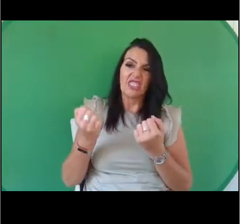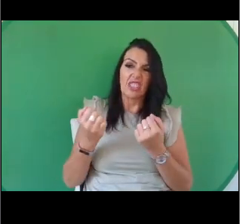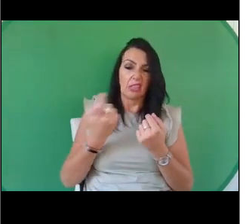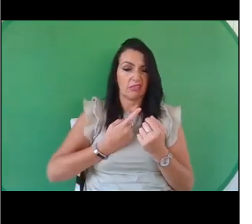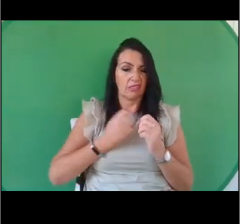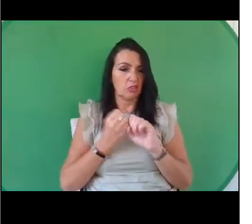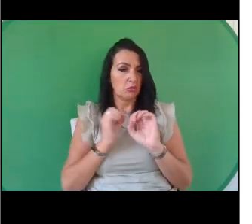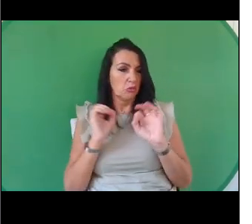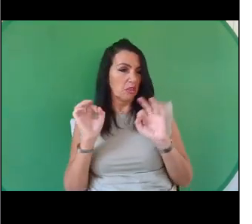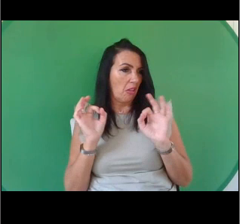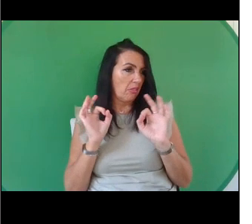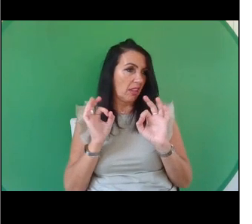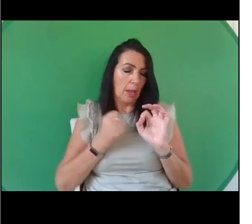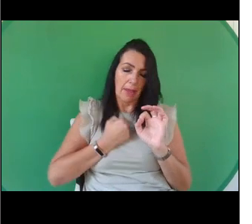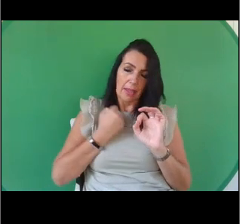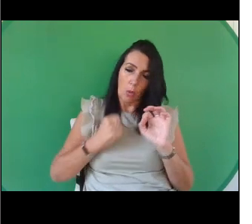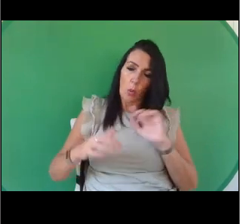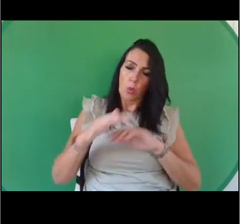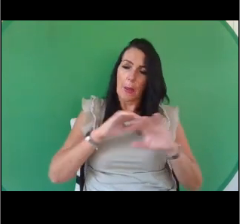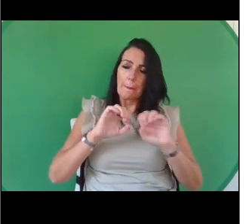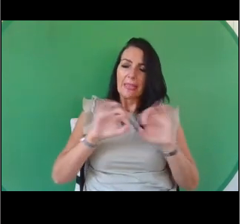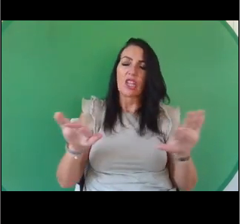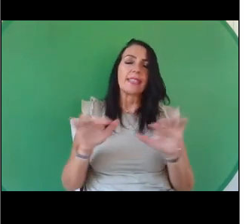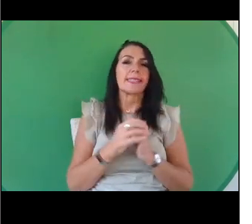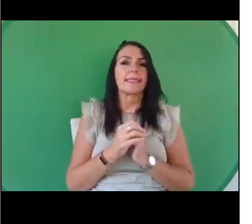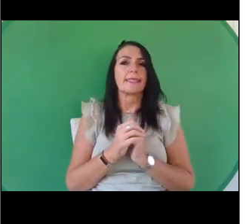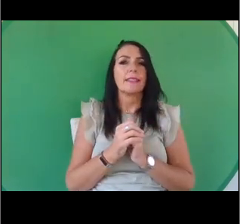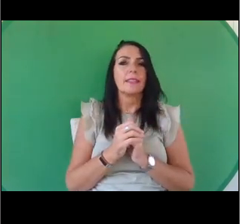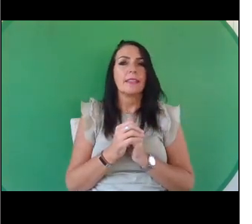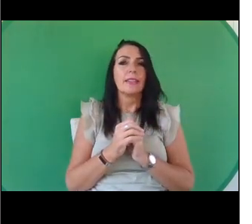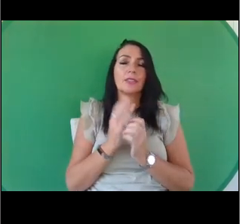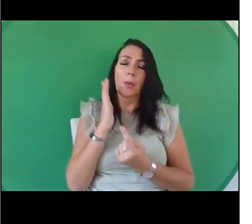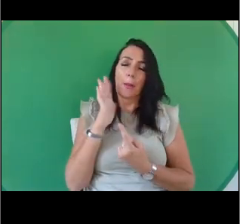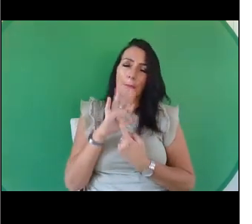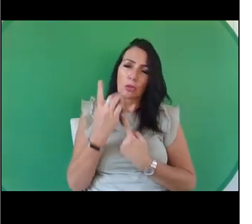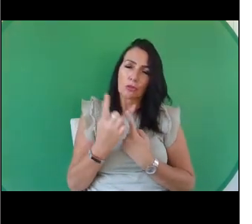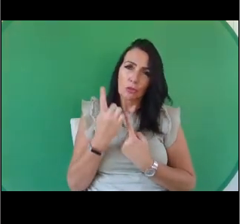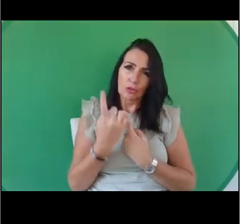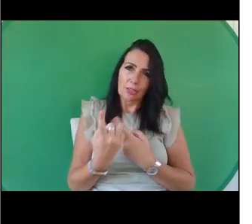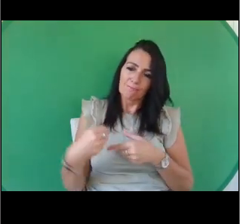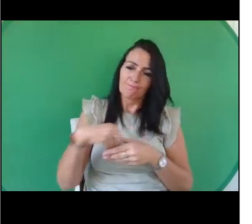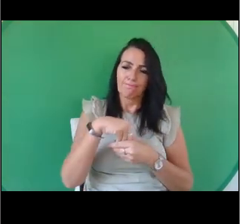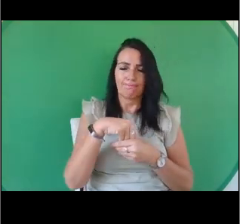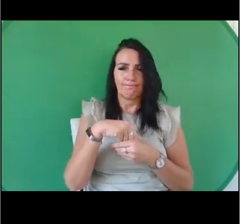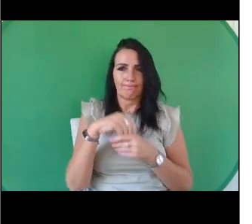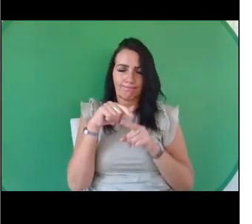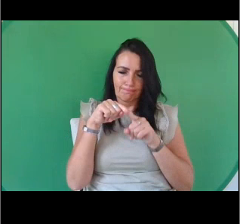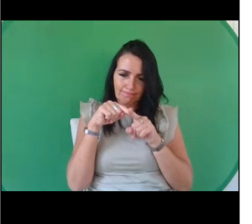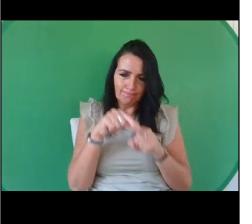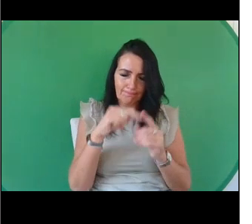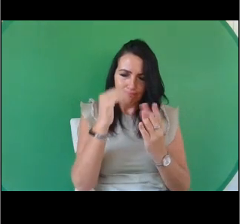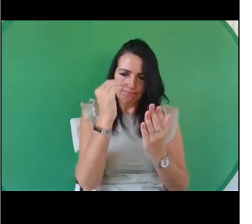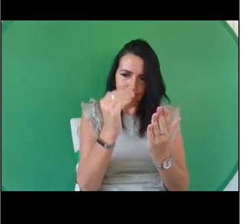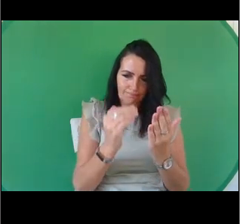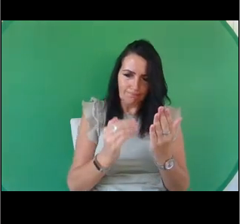to tackle your own emissions. And so every collaborator really does need to be aligned on this sustainability journey